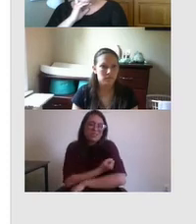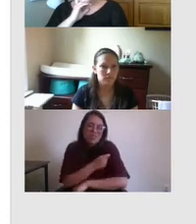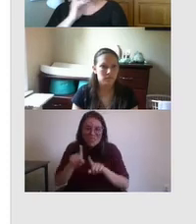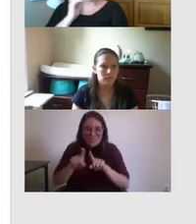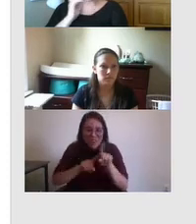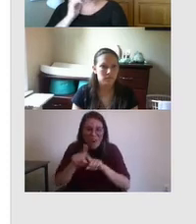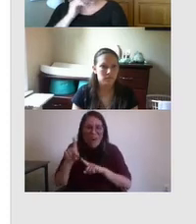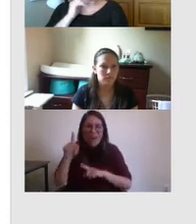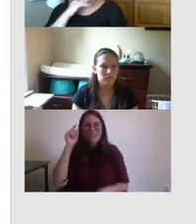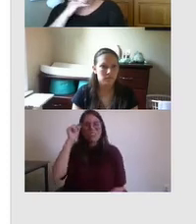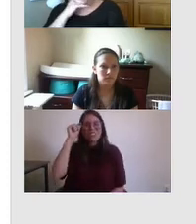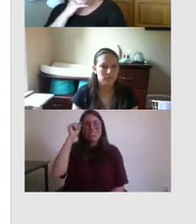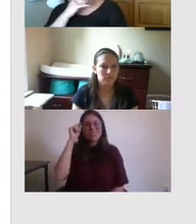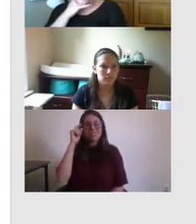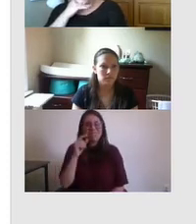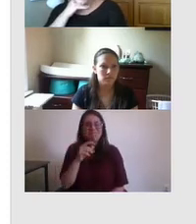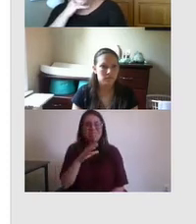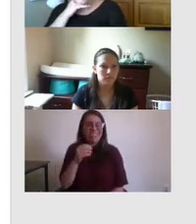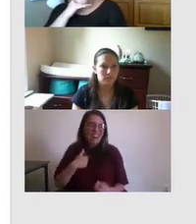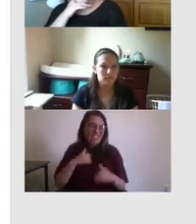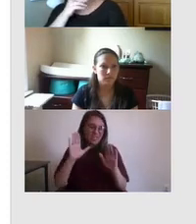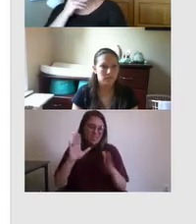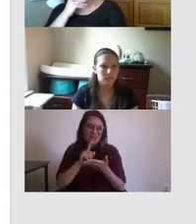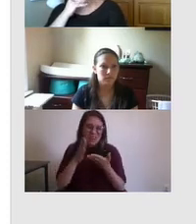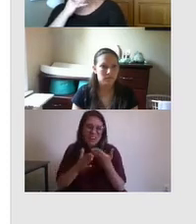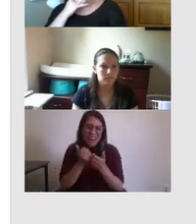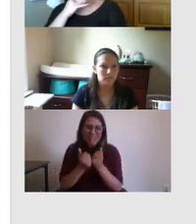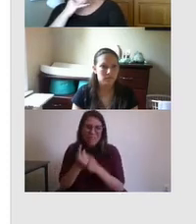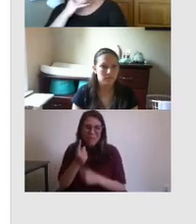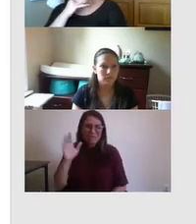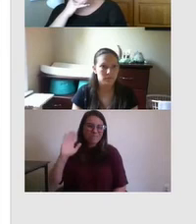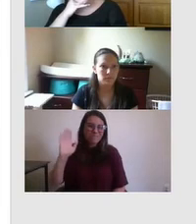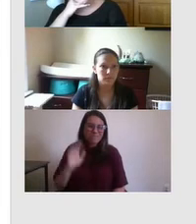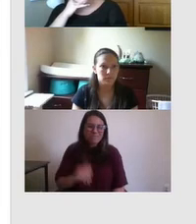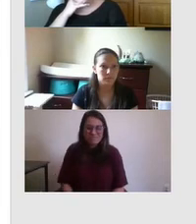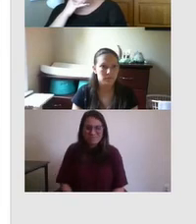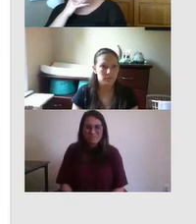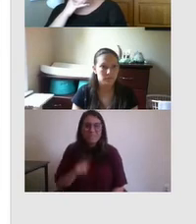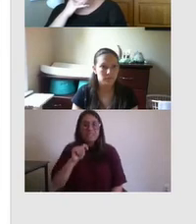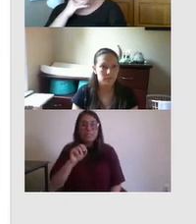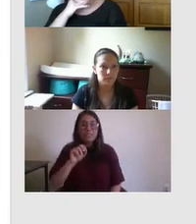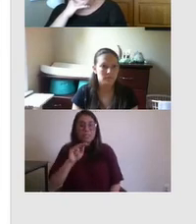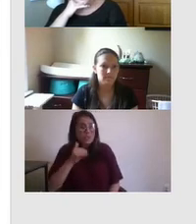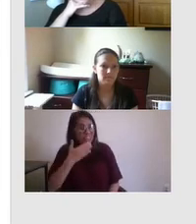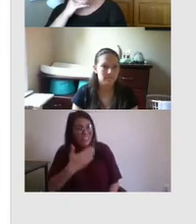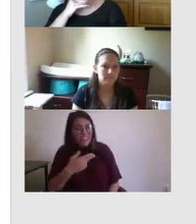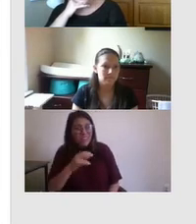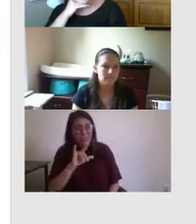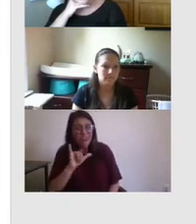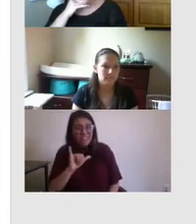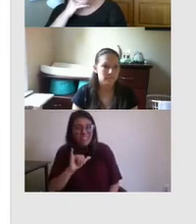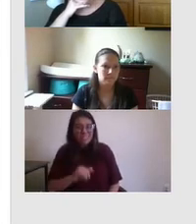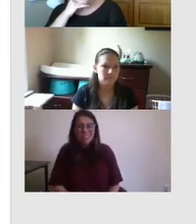and have a great weekend. Thanks, everybody. Thanks, Holly. Bye-bye.